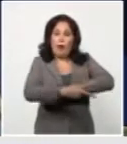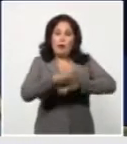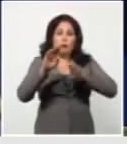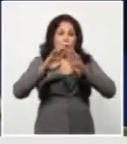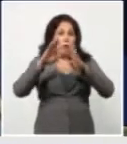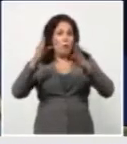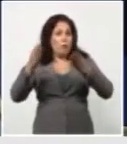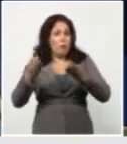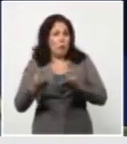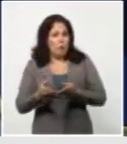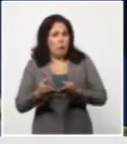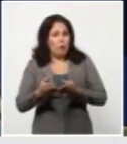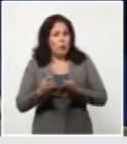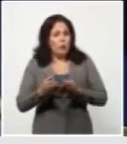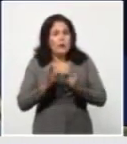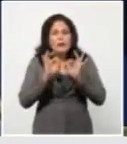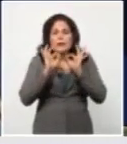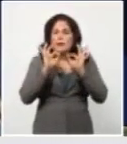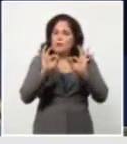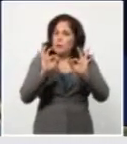5.71%.